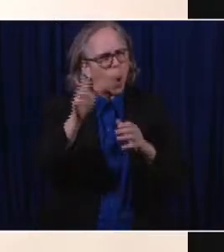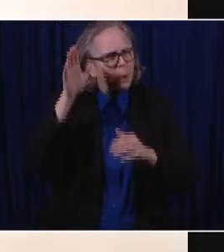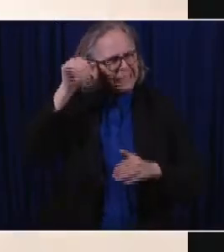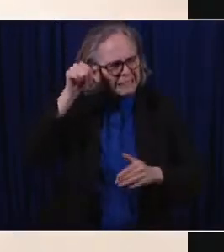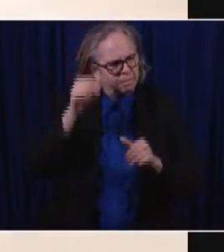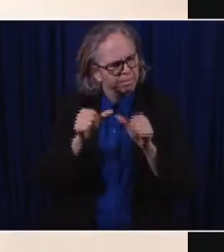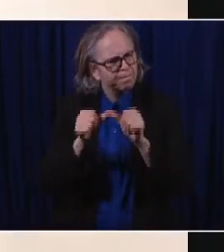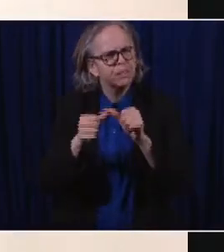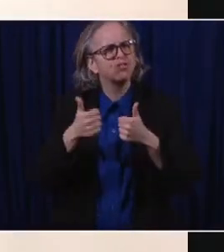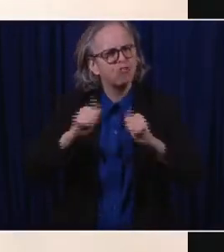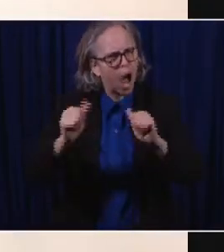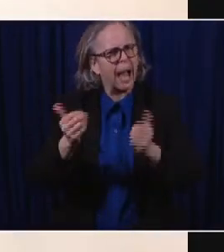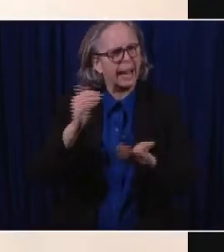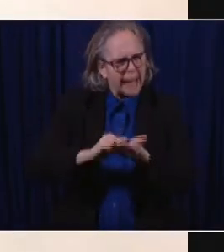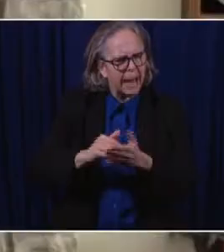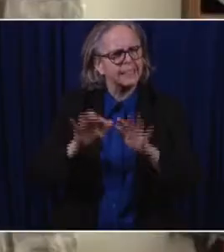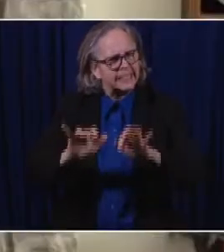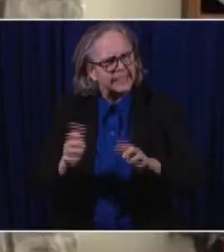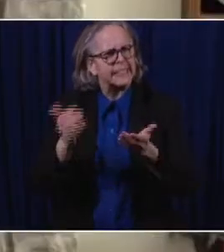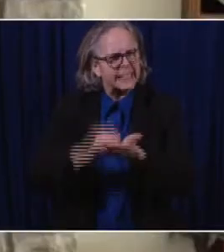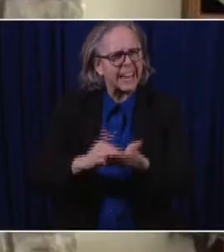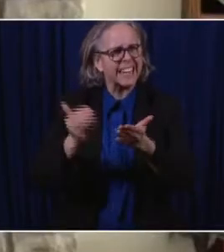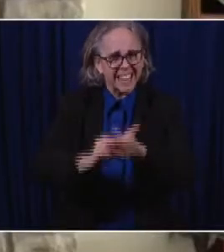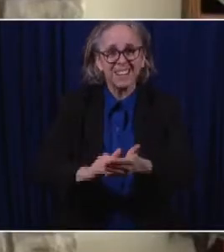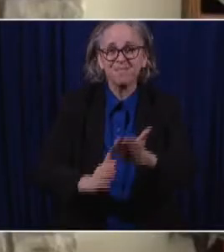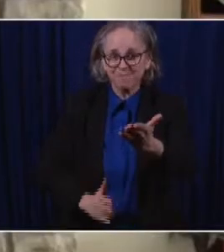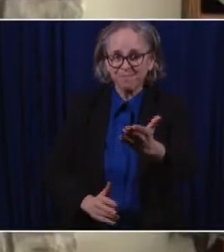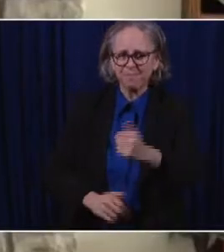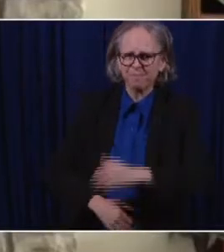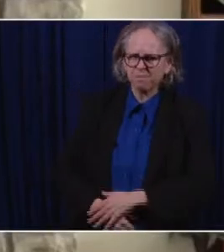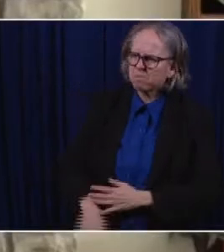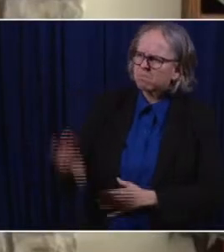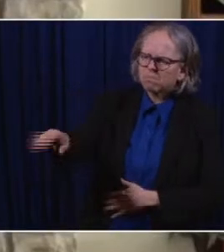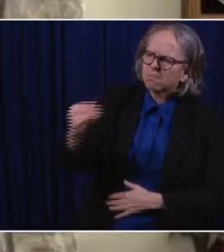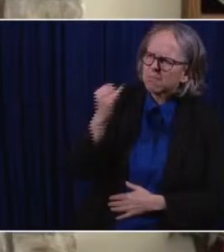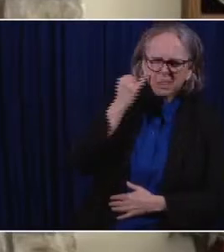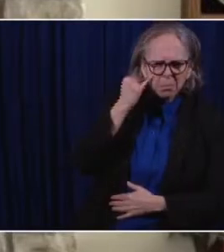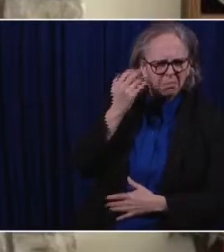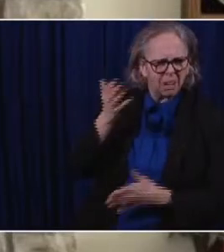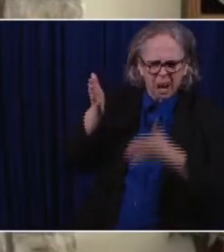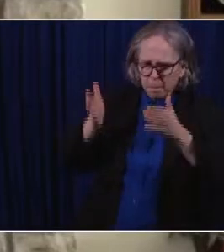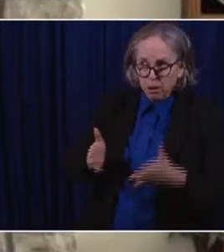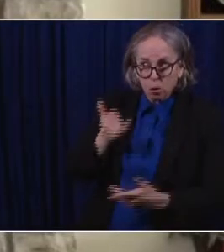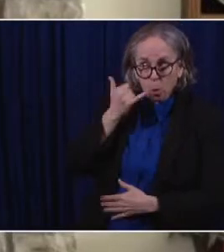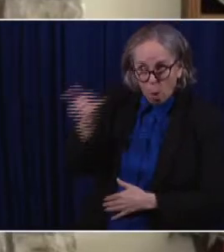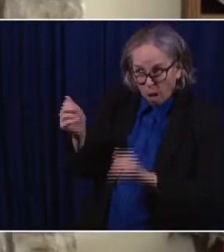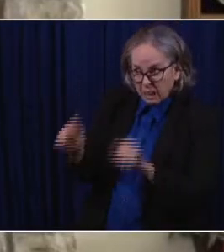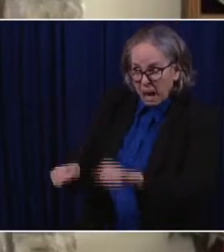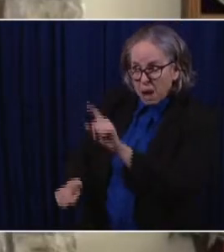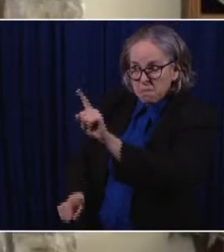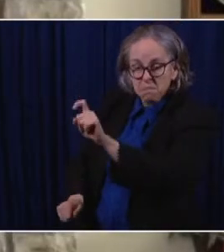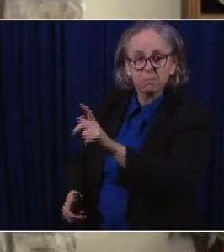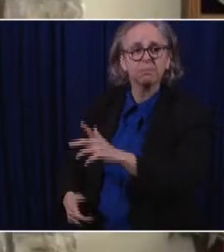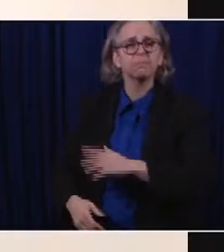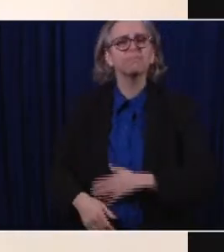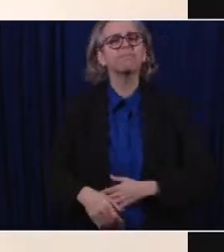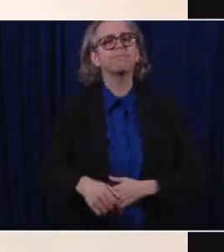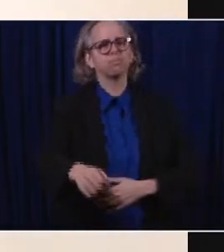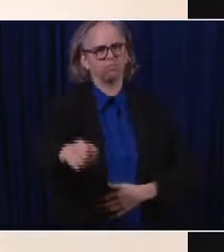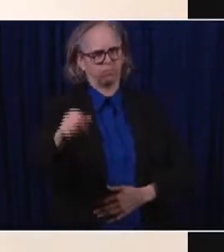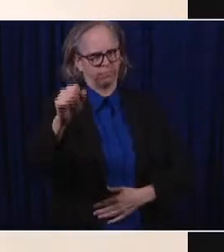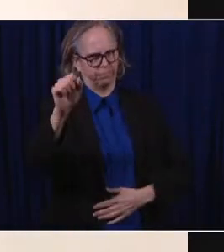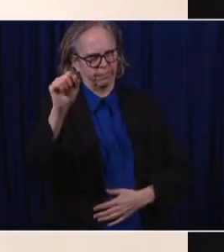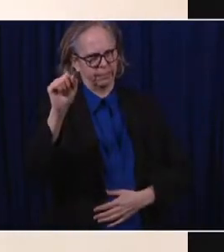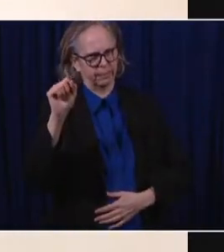to use the phone, can they do that? Can they call one of your pharmacies, or how does that work? At this point, the way that